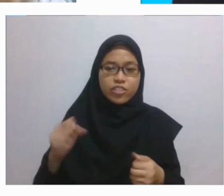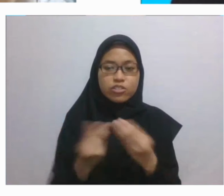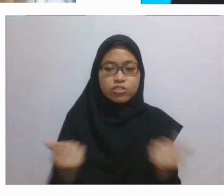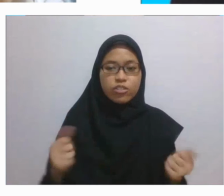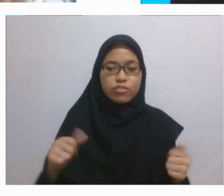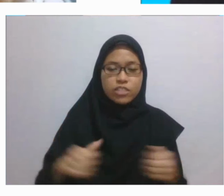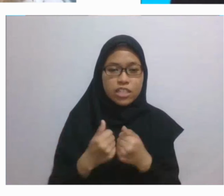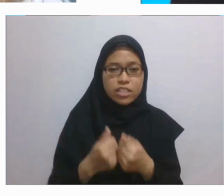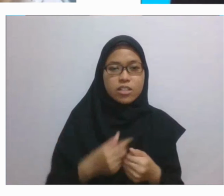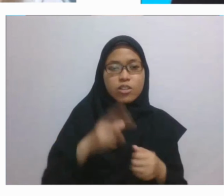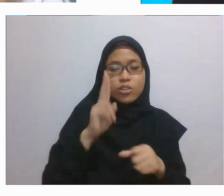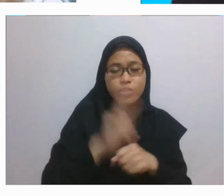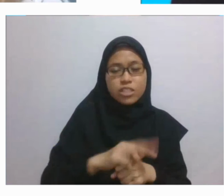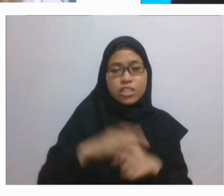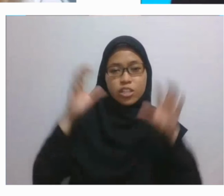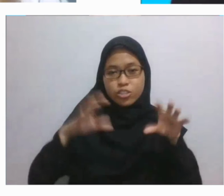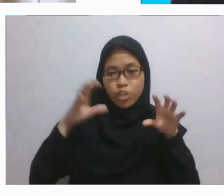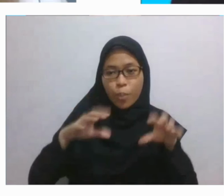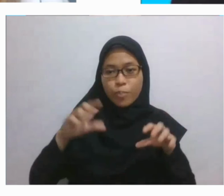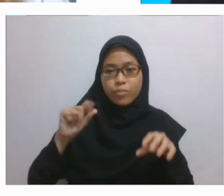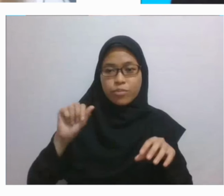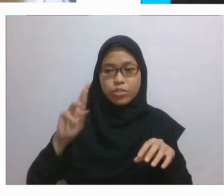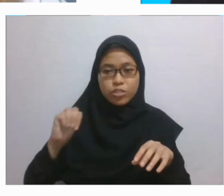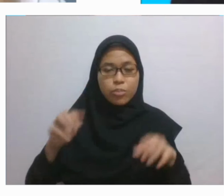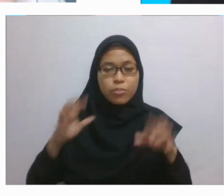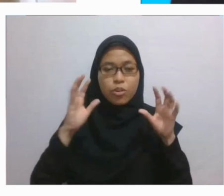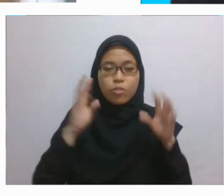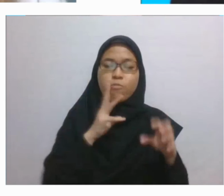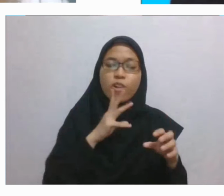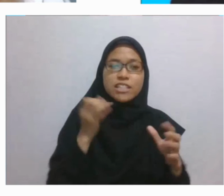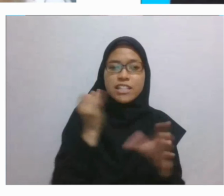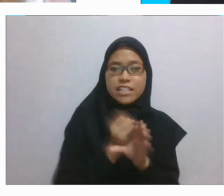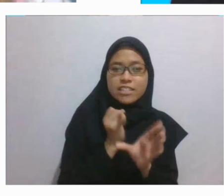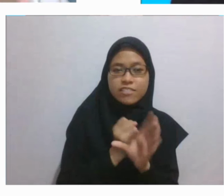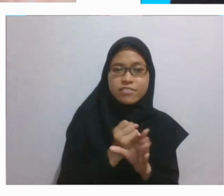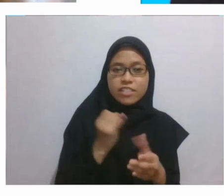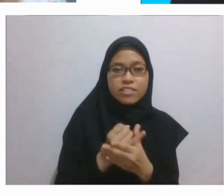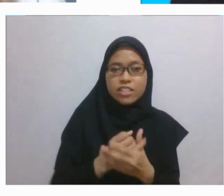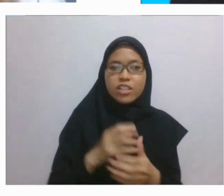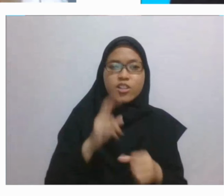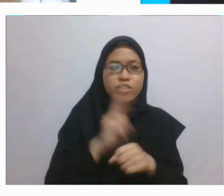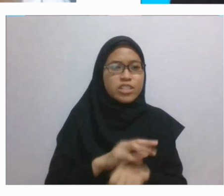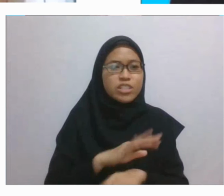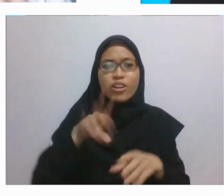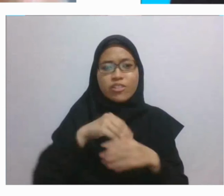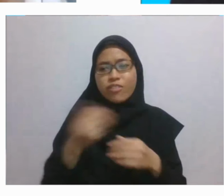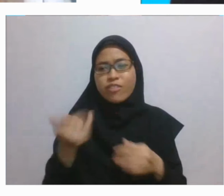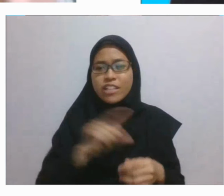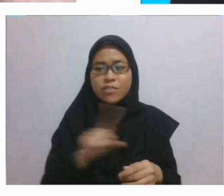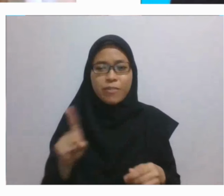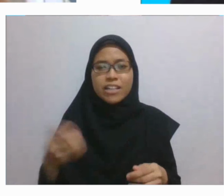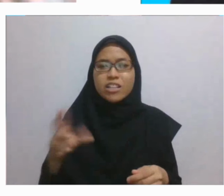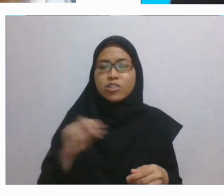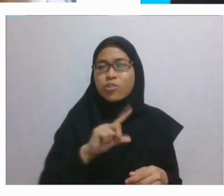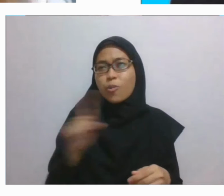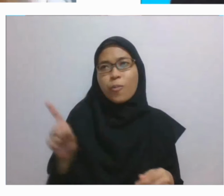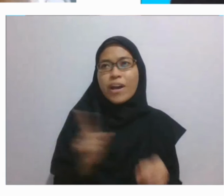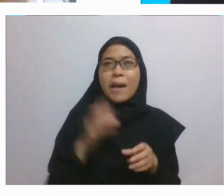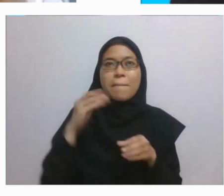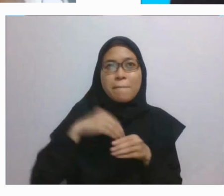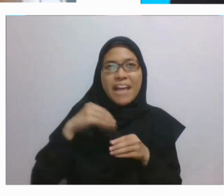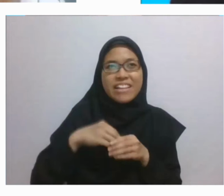usually stormwater interventions are done very technically, they don't involve anybody, nobody really benefits from them in terms